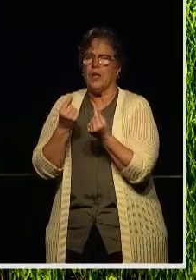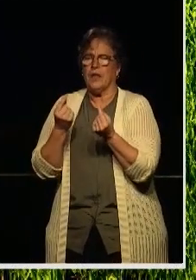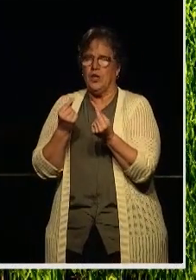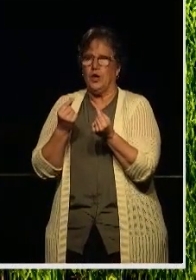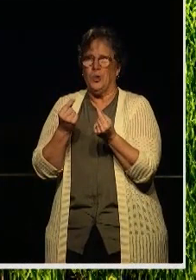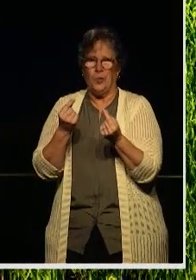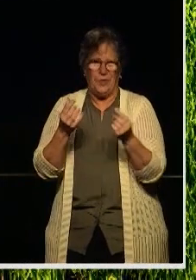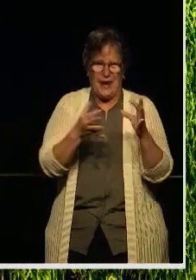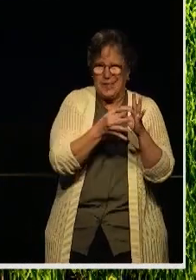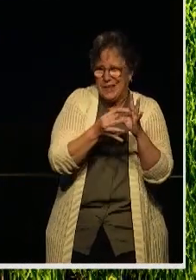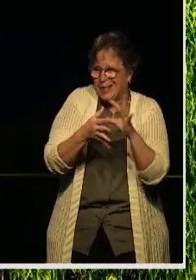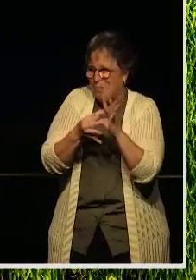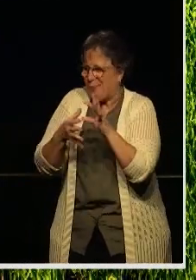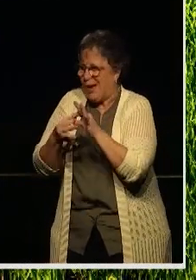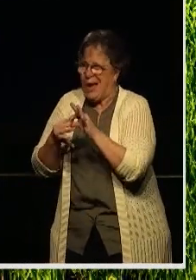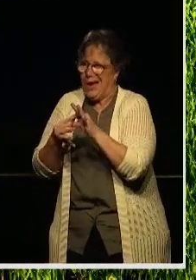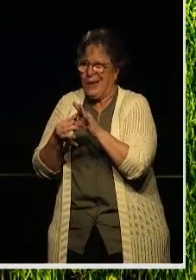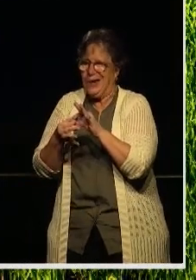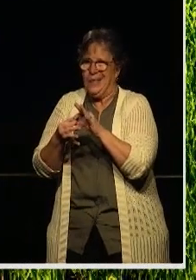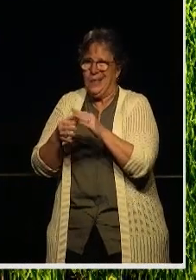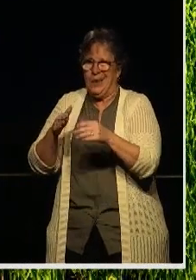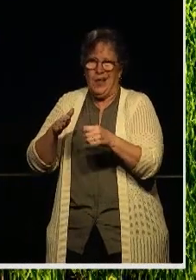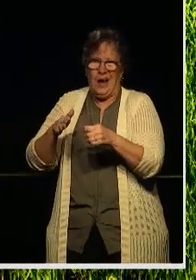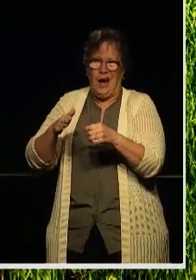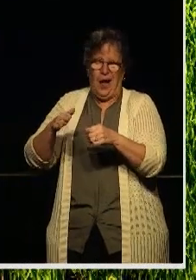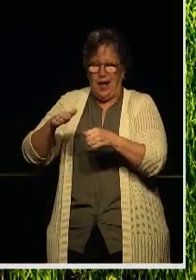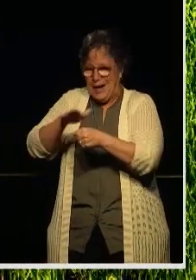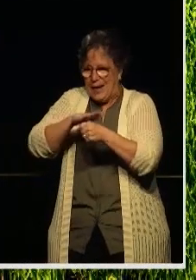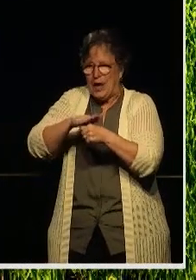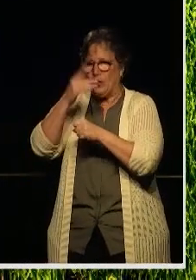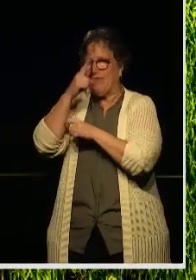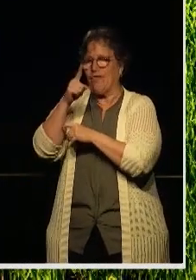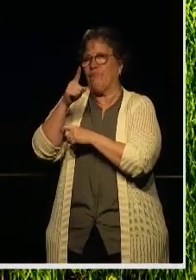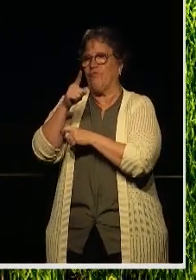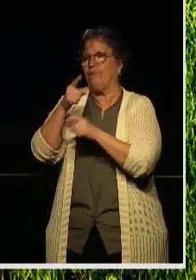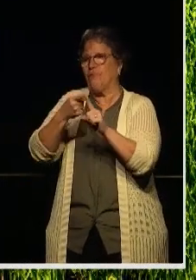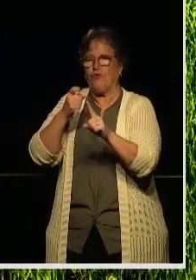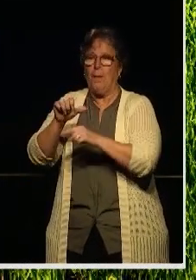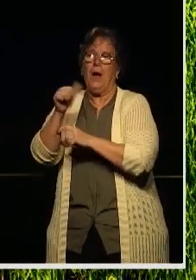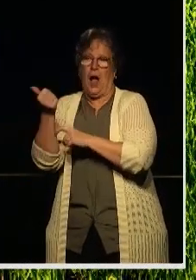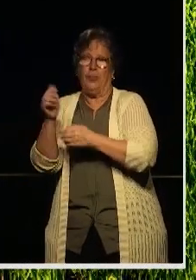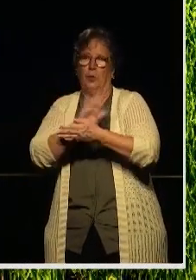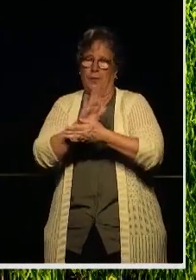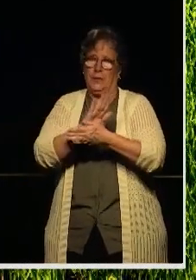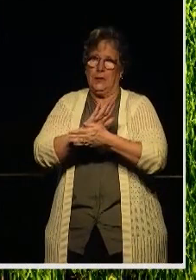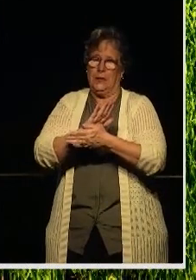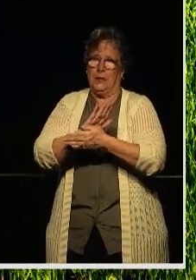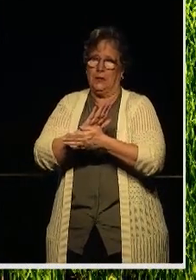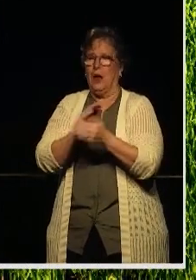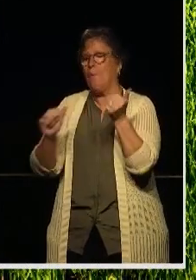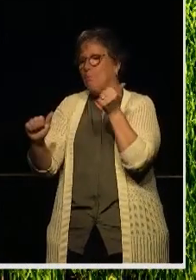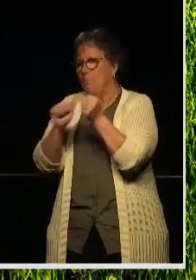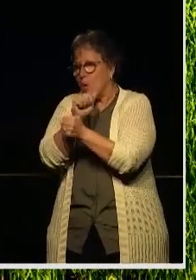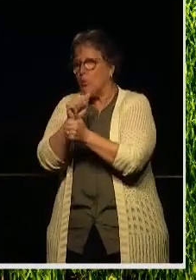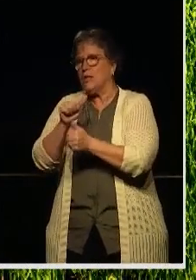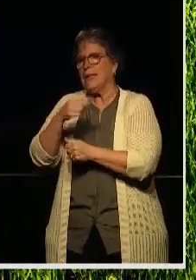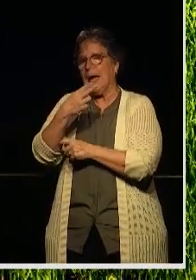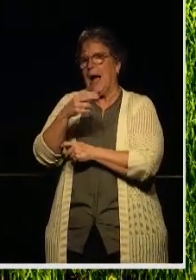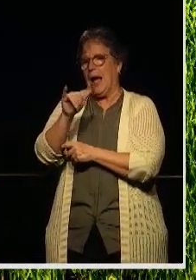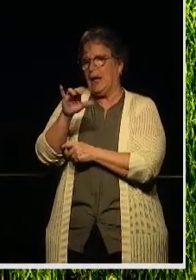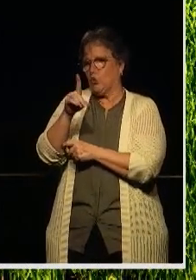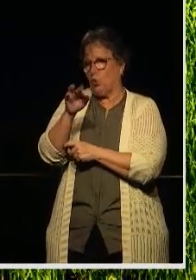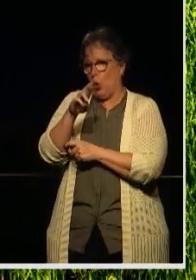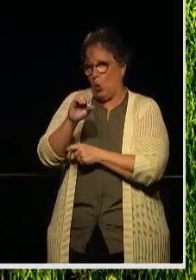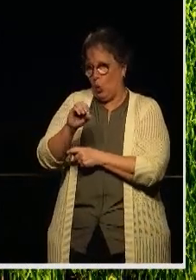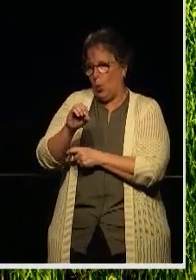using products developed for other industries, most commonly the hydroponic or animal cultivation worlds. This leads to